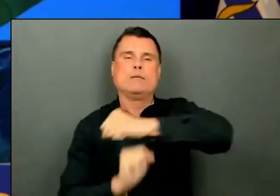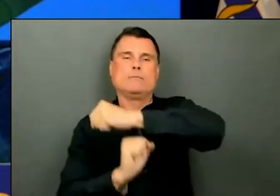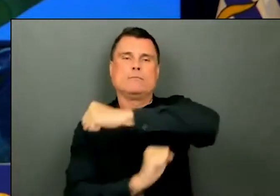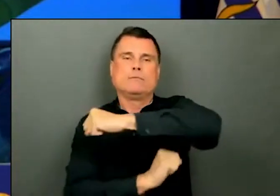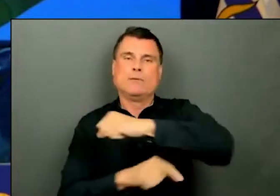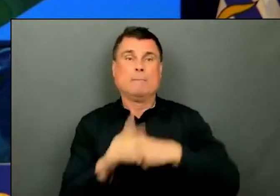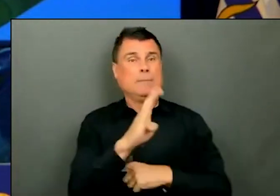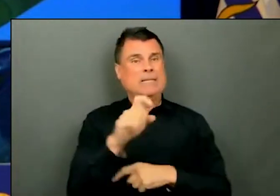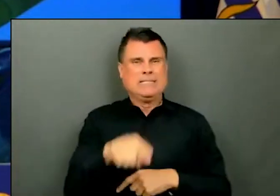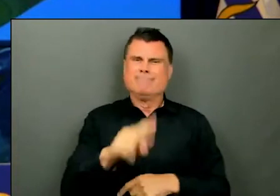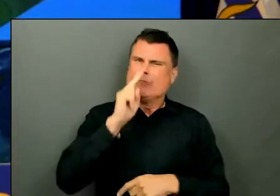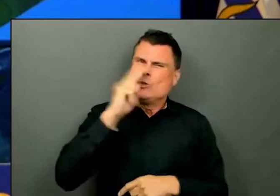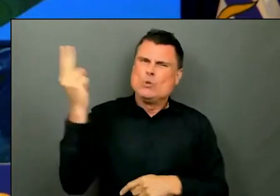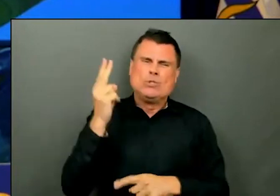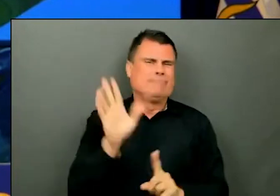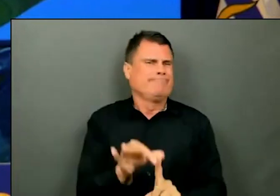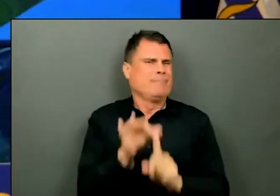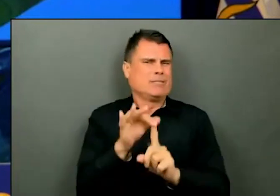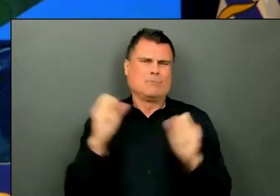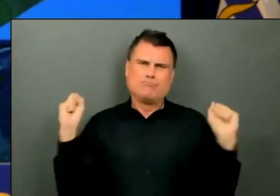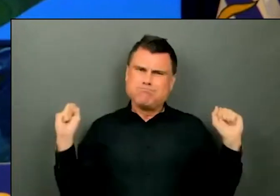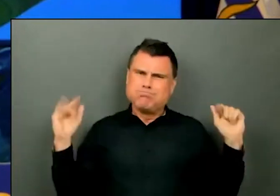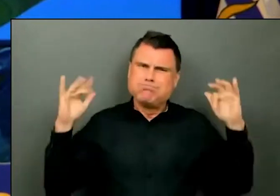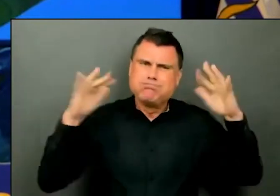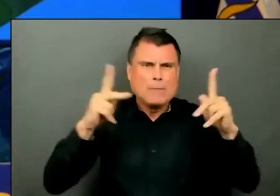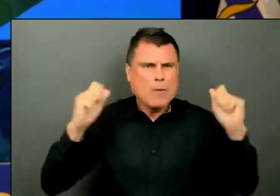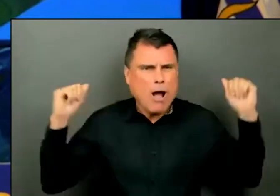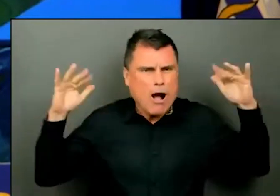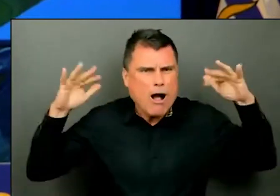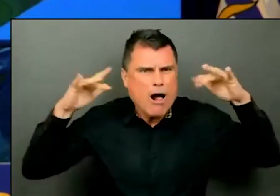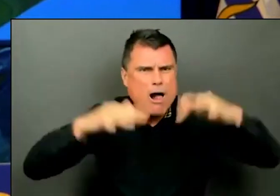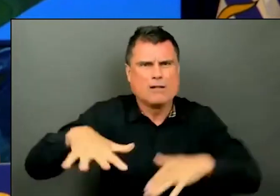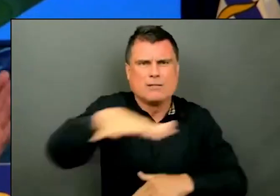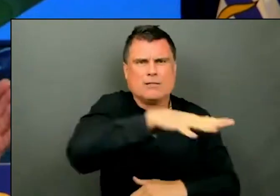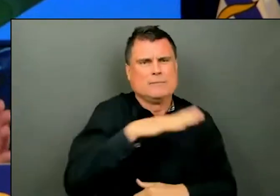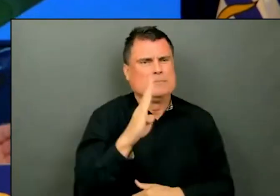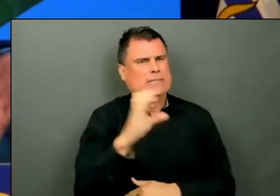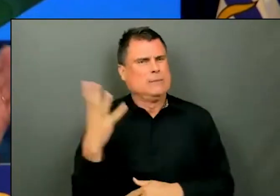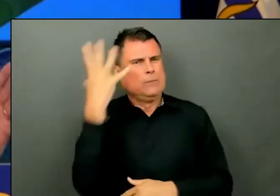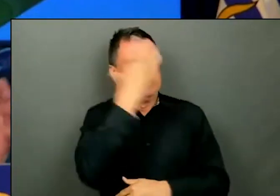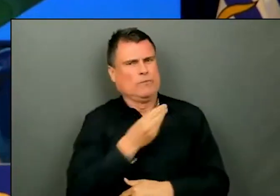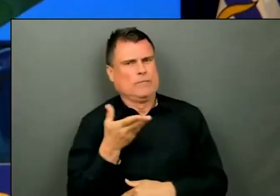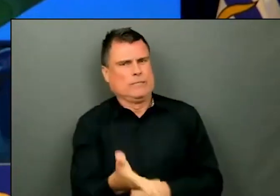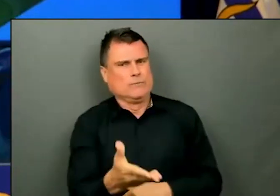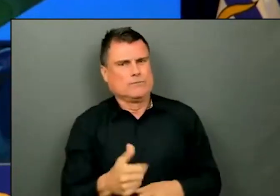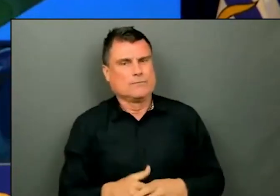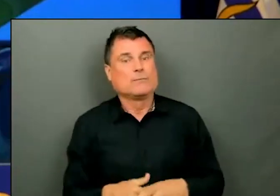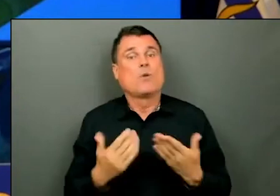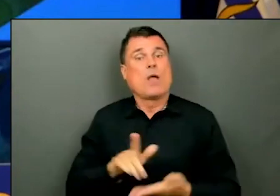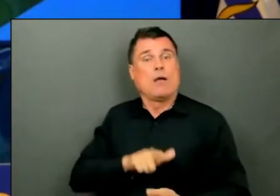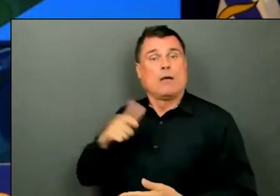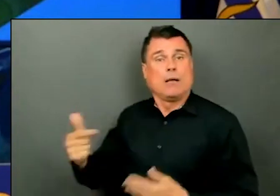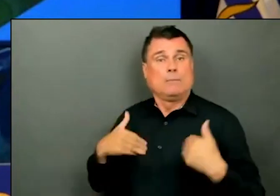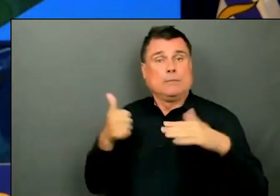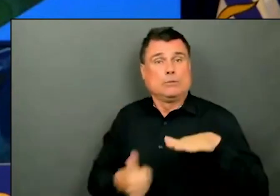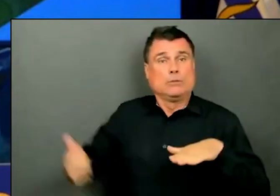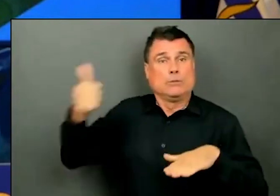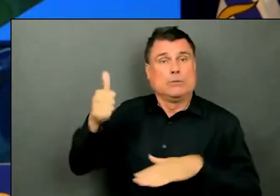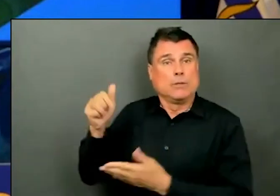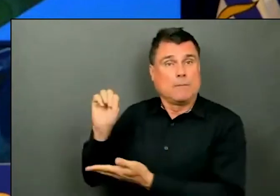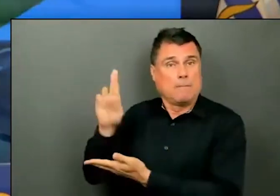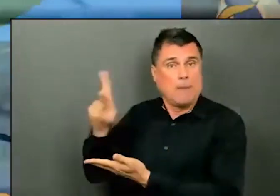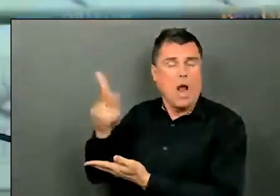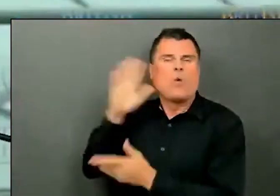some of those details with you as we prepare to welcome the world back to British Columbia again when it's safe to do so. Over to you, Mel.